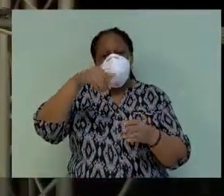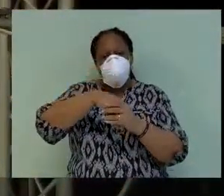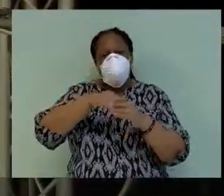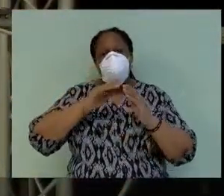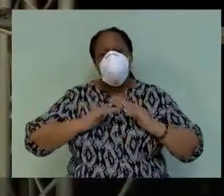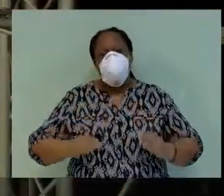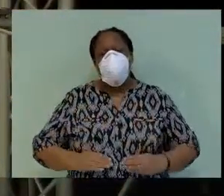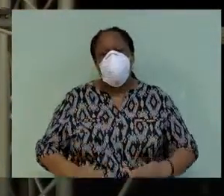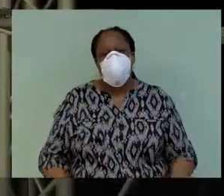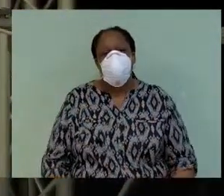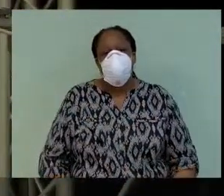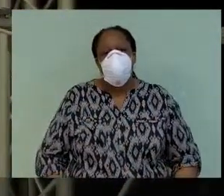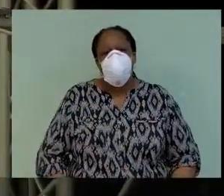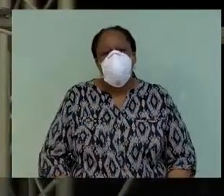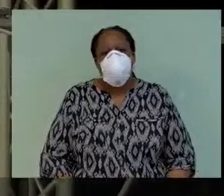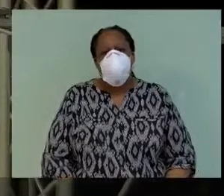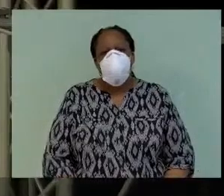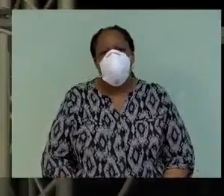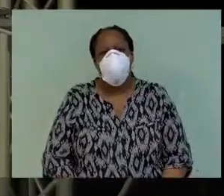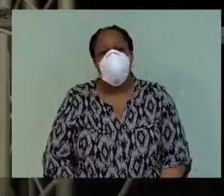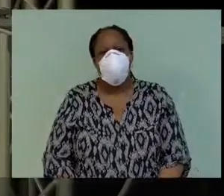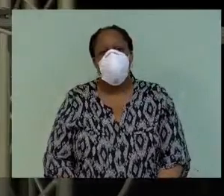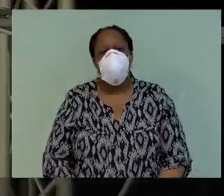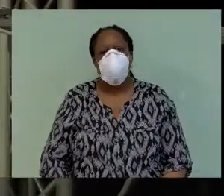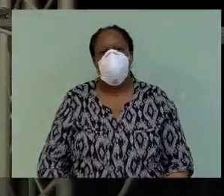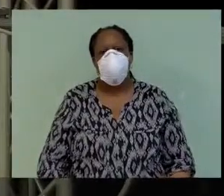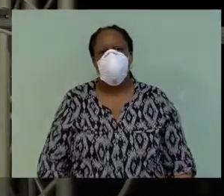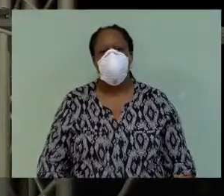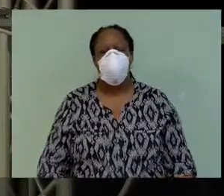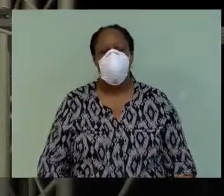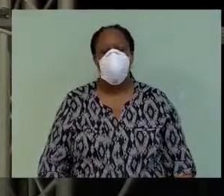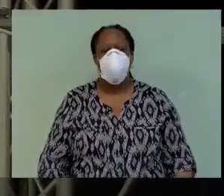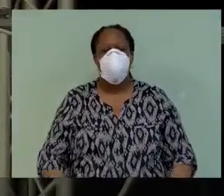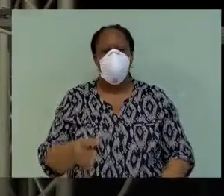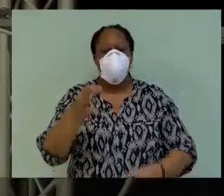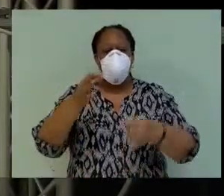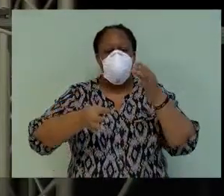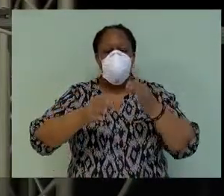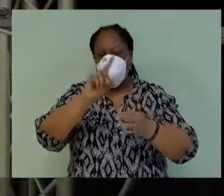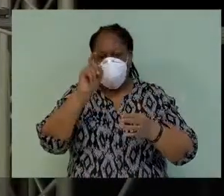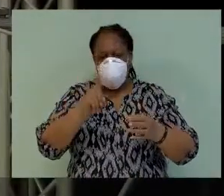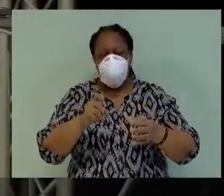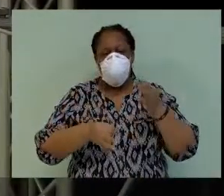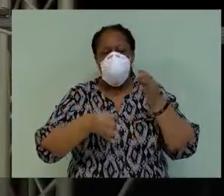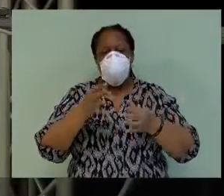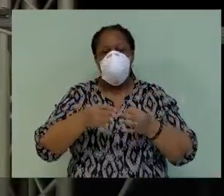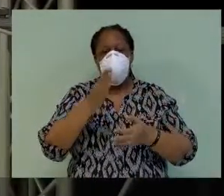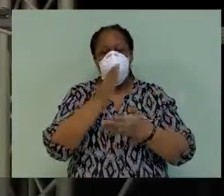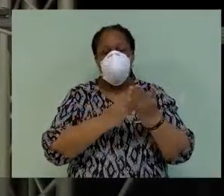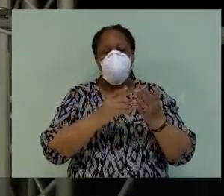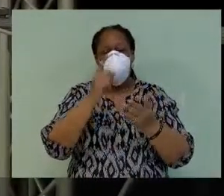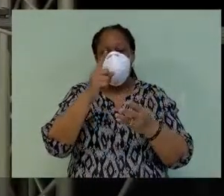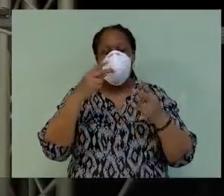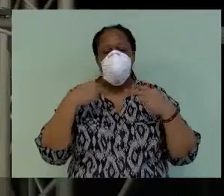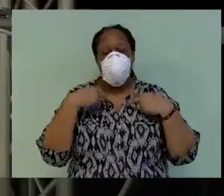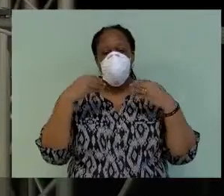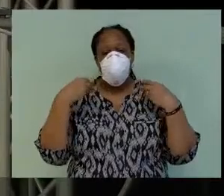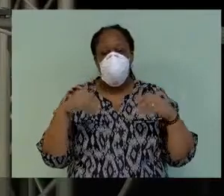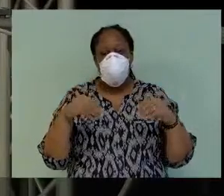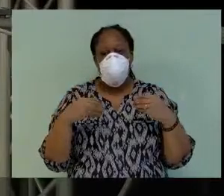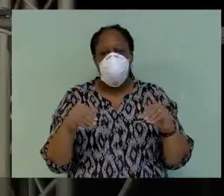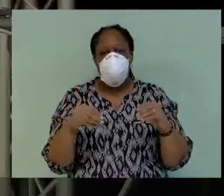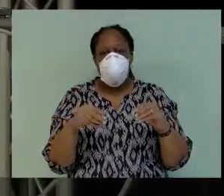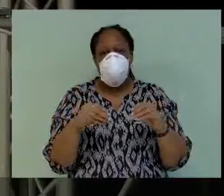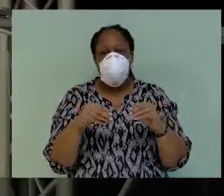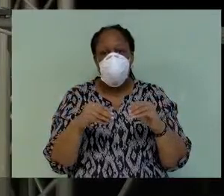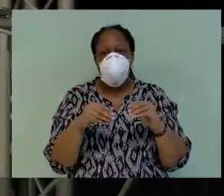There are 2 questions here. The first one, if someone has a shop and they live next door to the shop, can't they